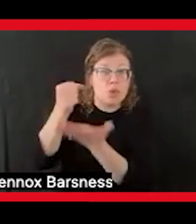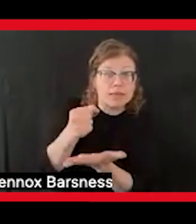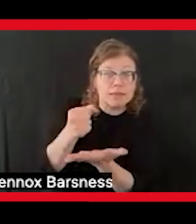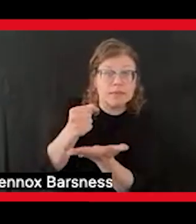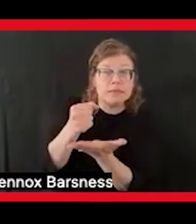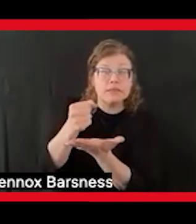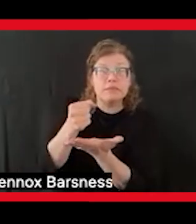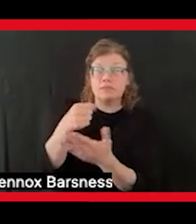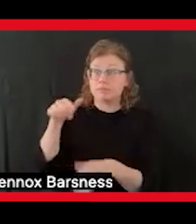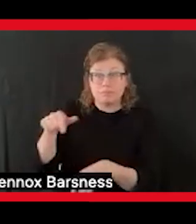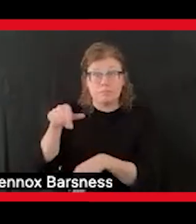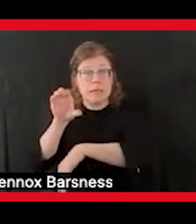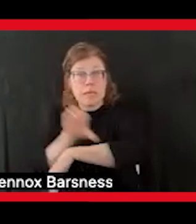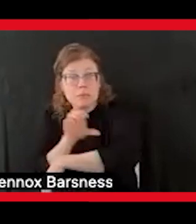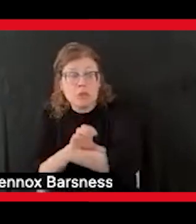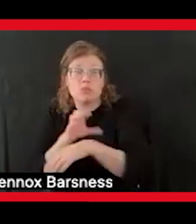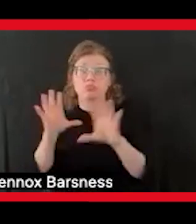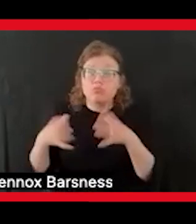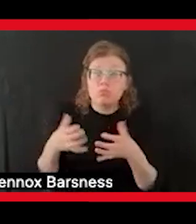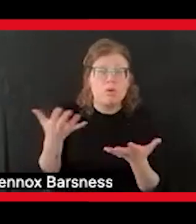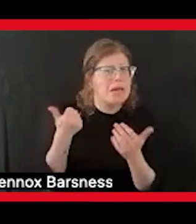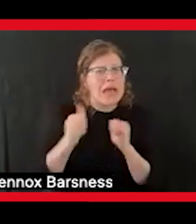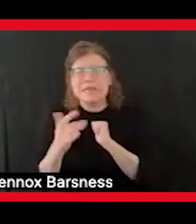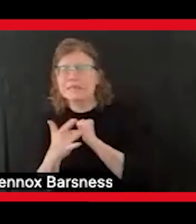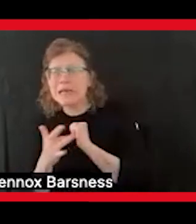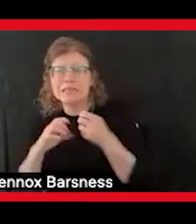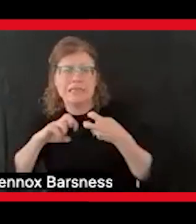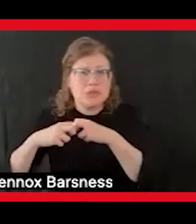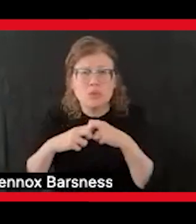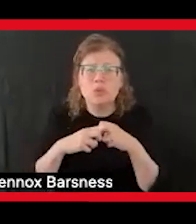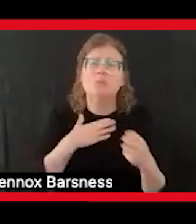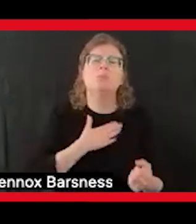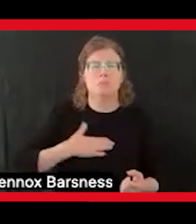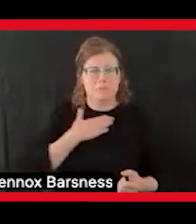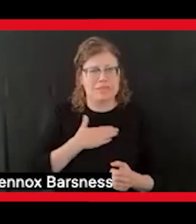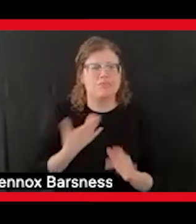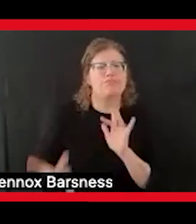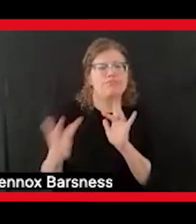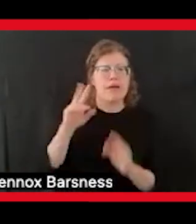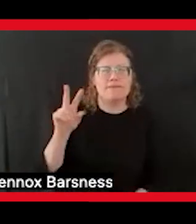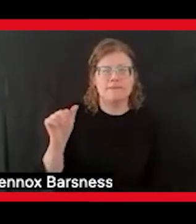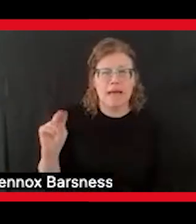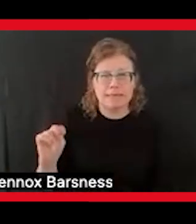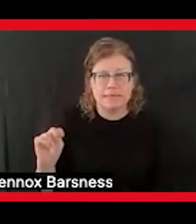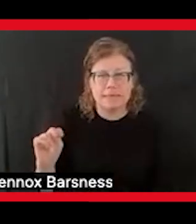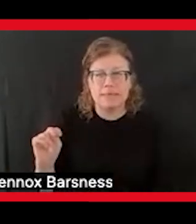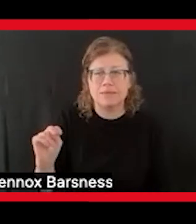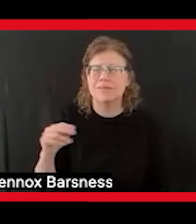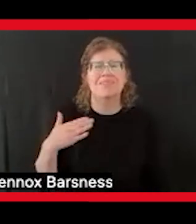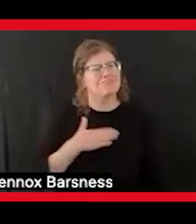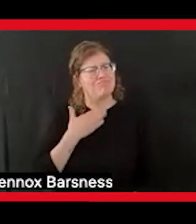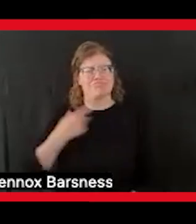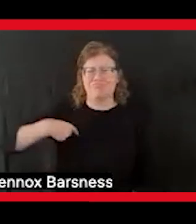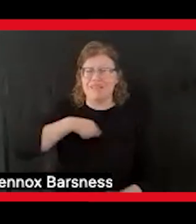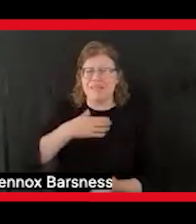technical matter, please contact Van. We will be happy to support you through this process. We simply